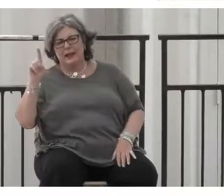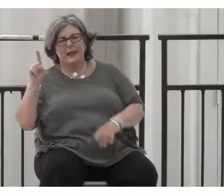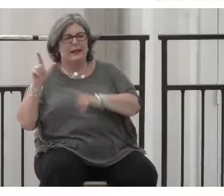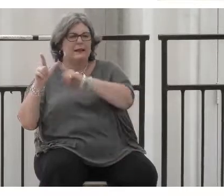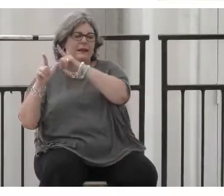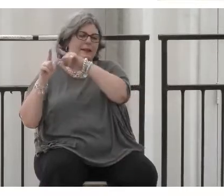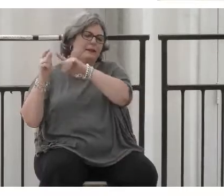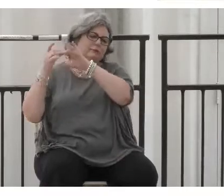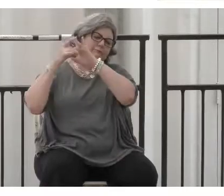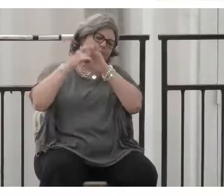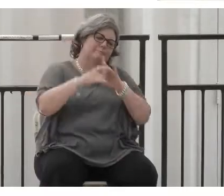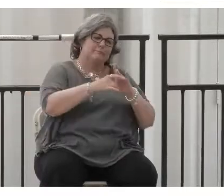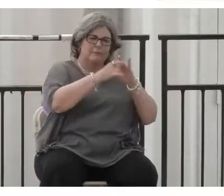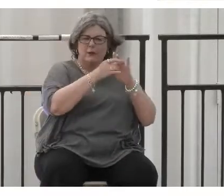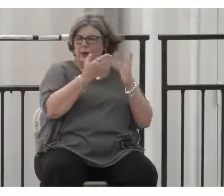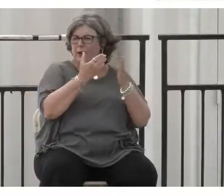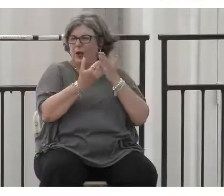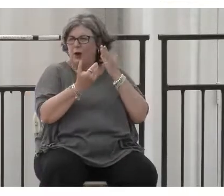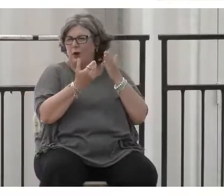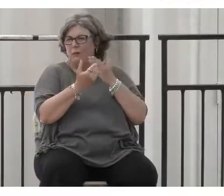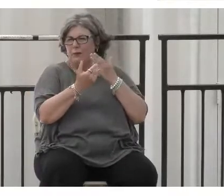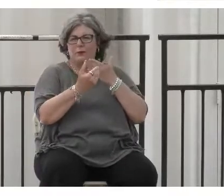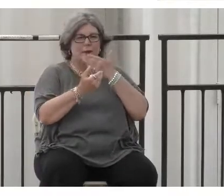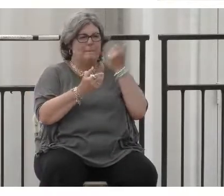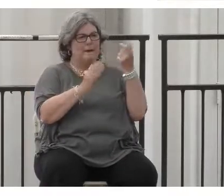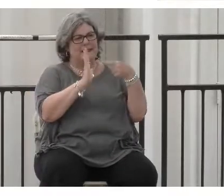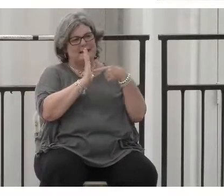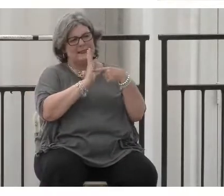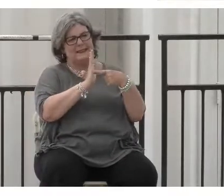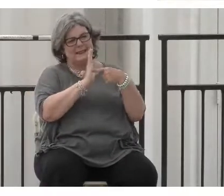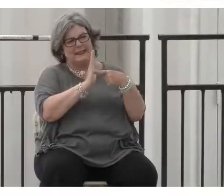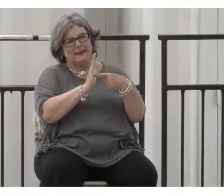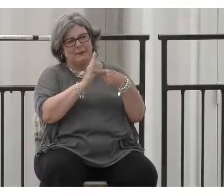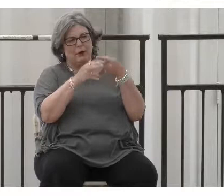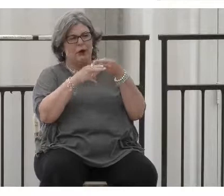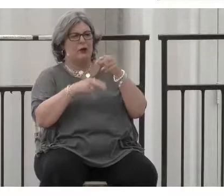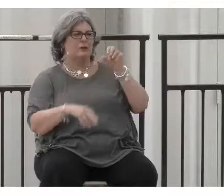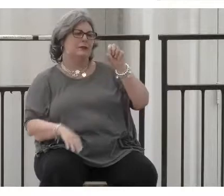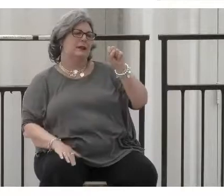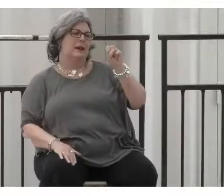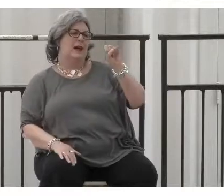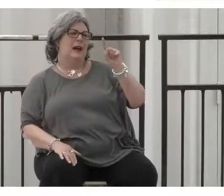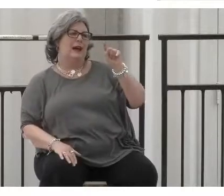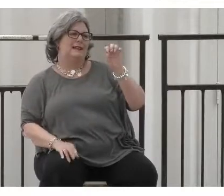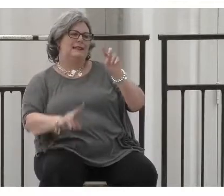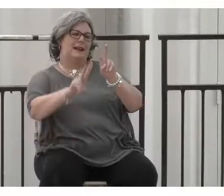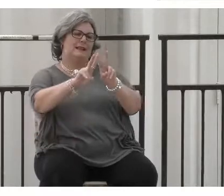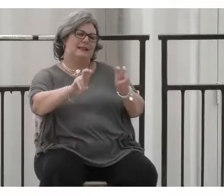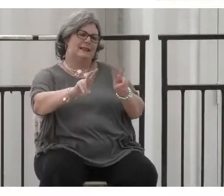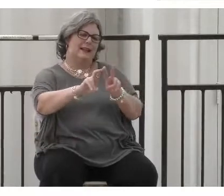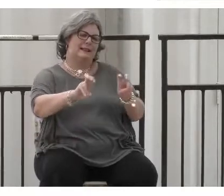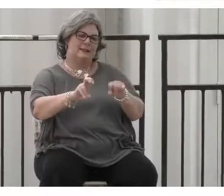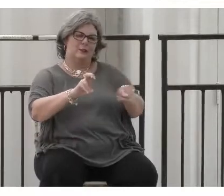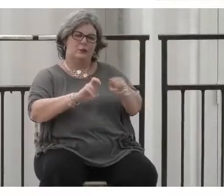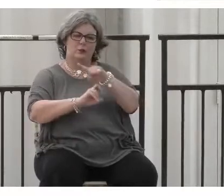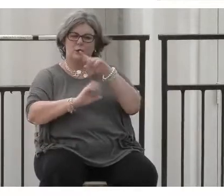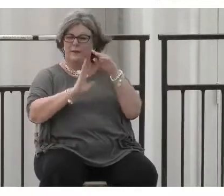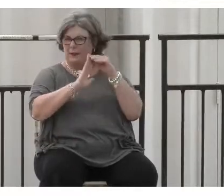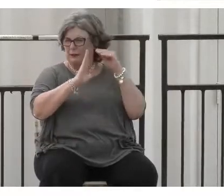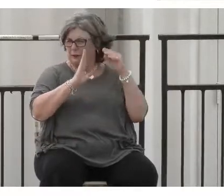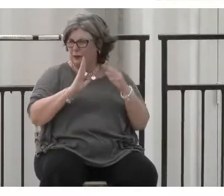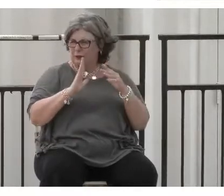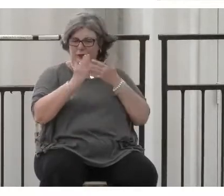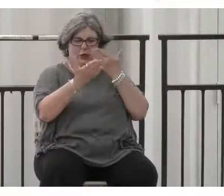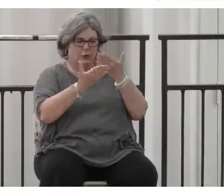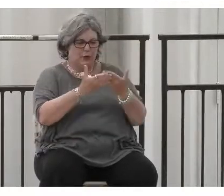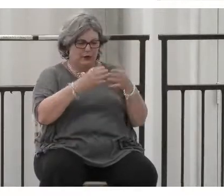we have had almost one of the best examples of site analysis that we could have had with these students. And we decided to